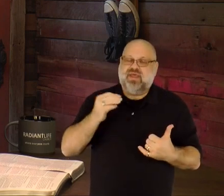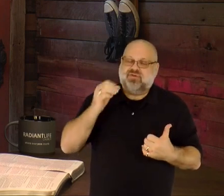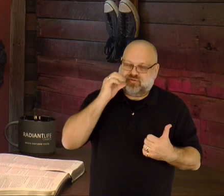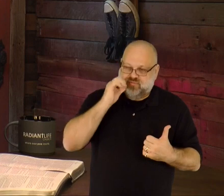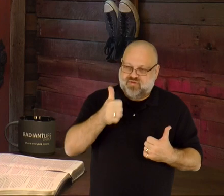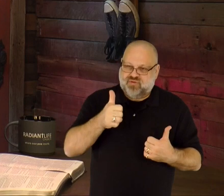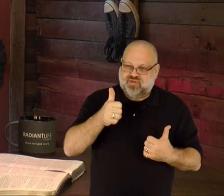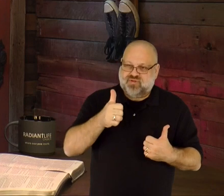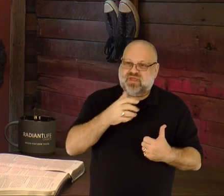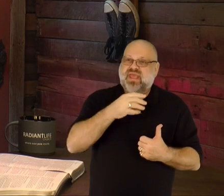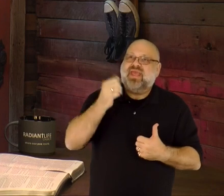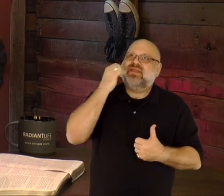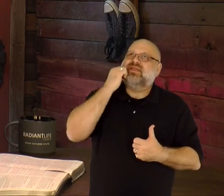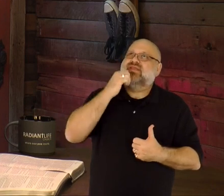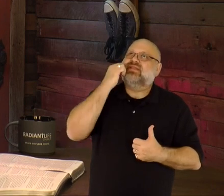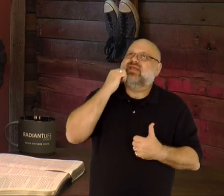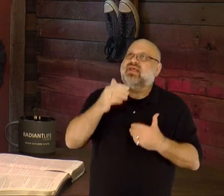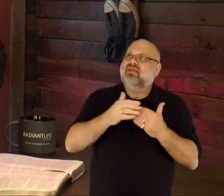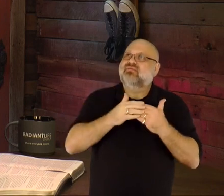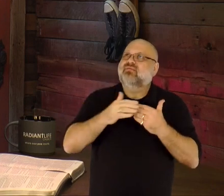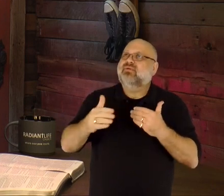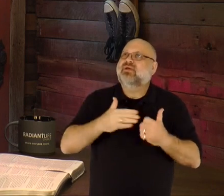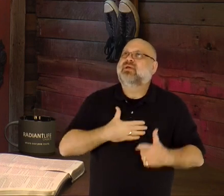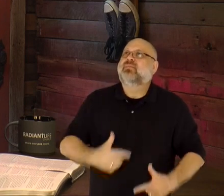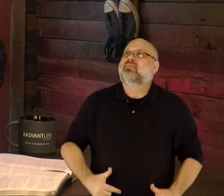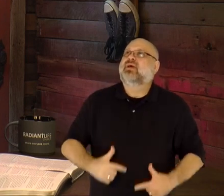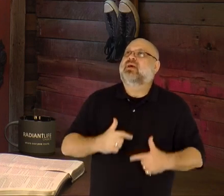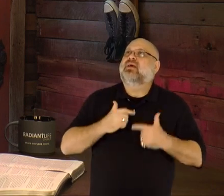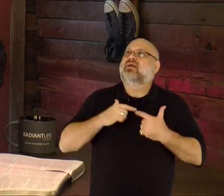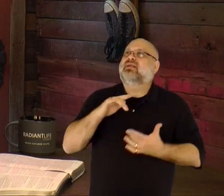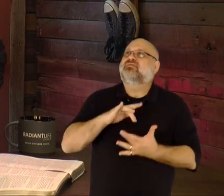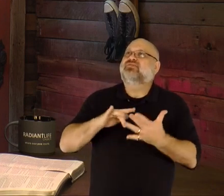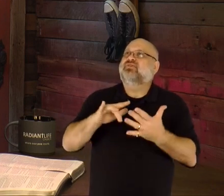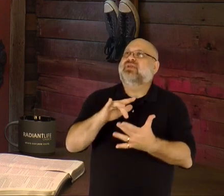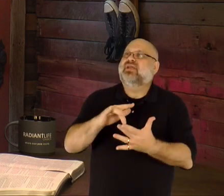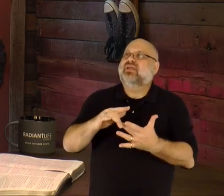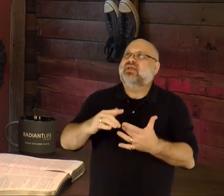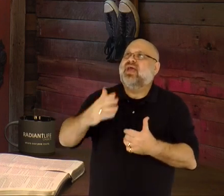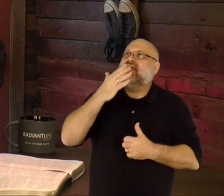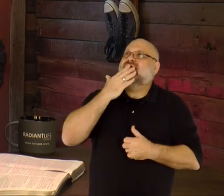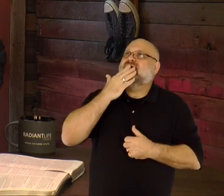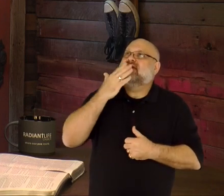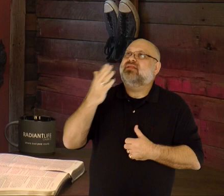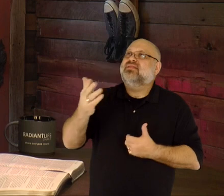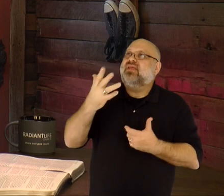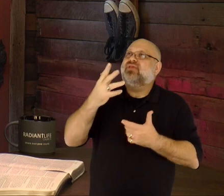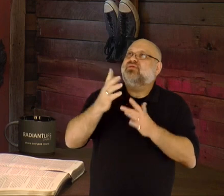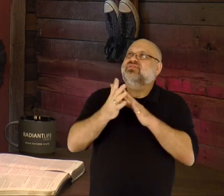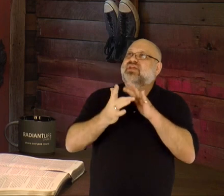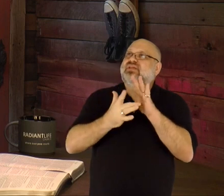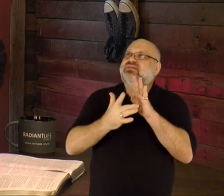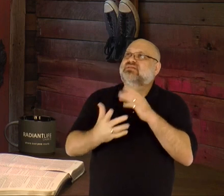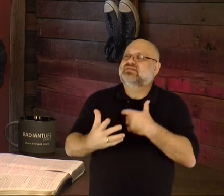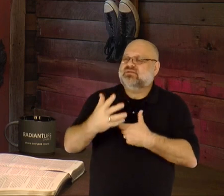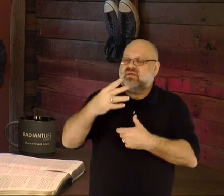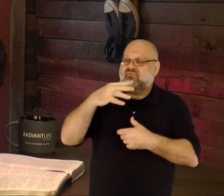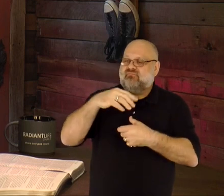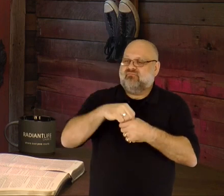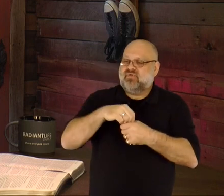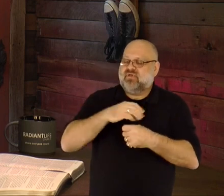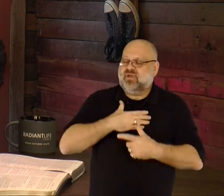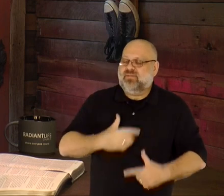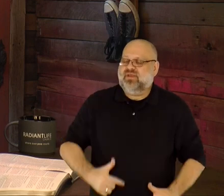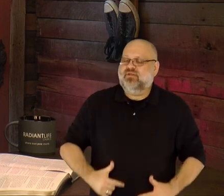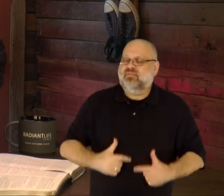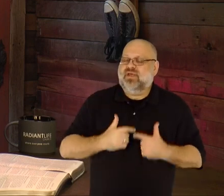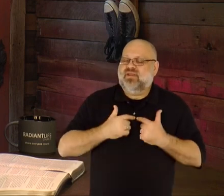and tomorrow and each day throughout my life's journey. Thank you, Jesus,